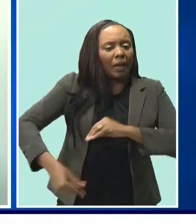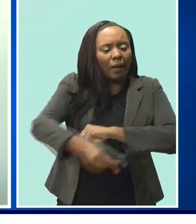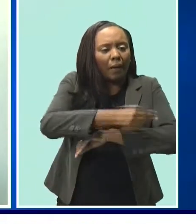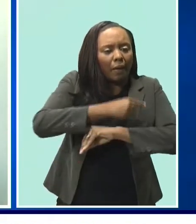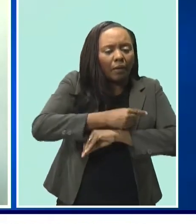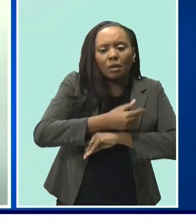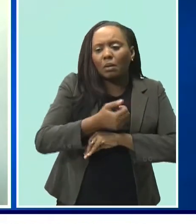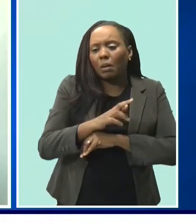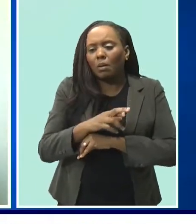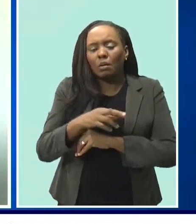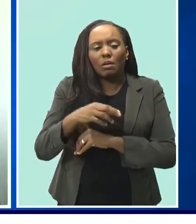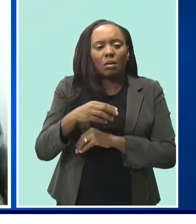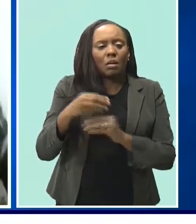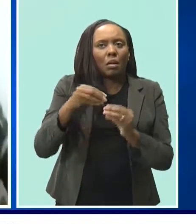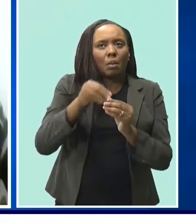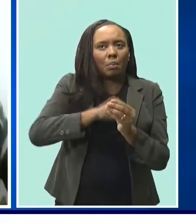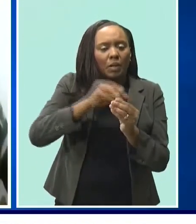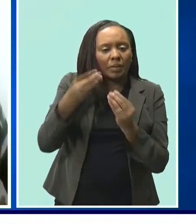times.